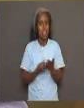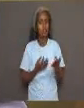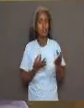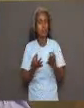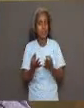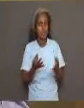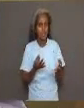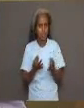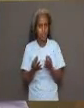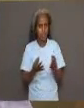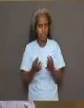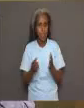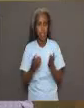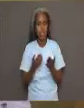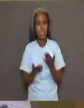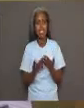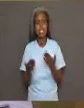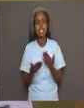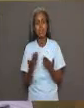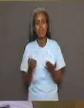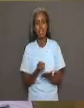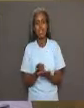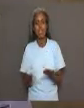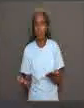described as a simple event.